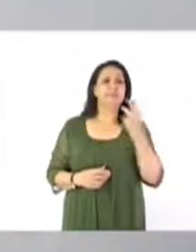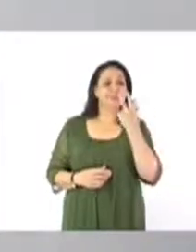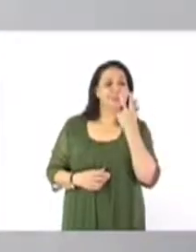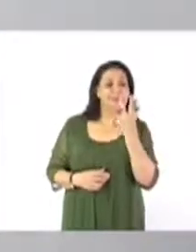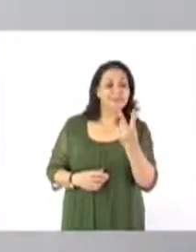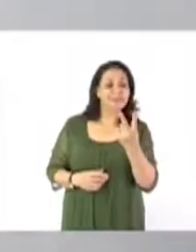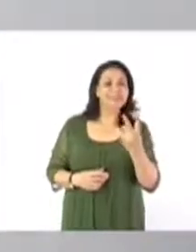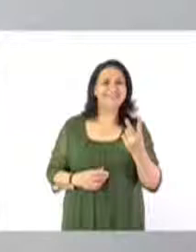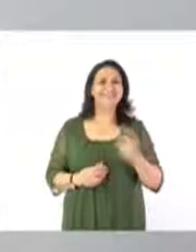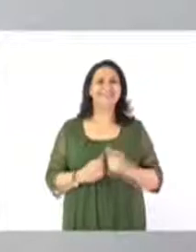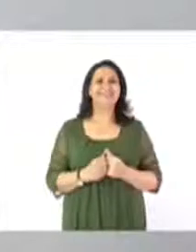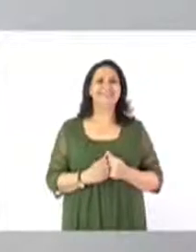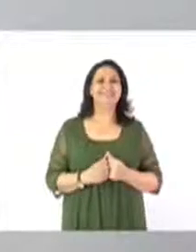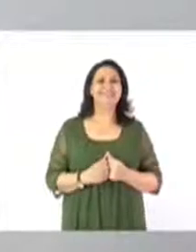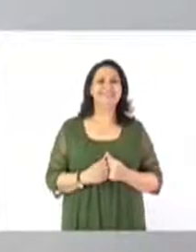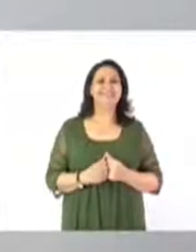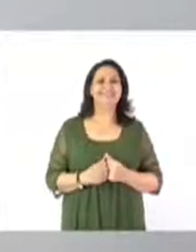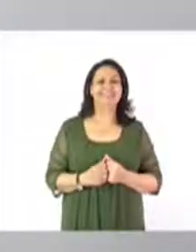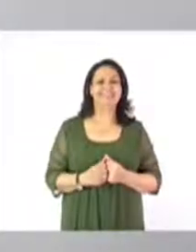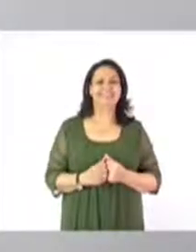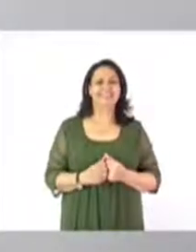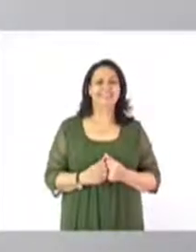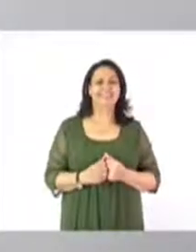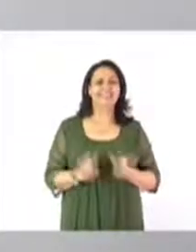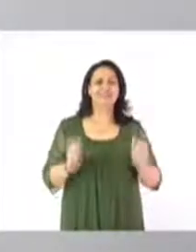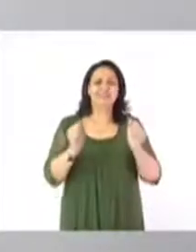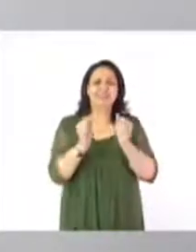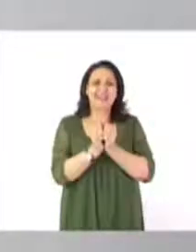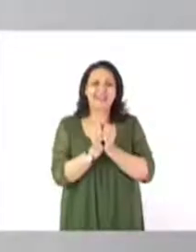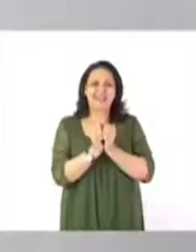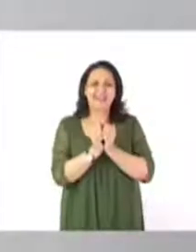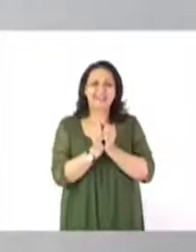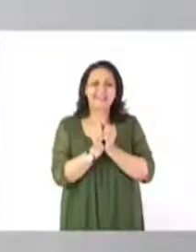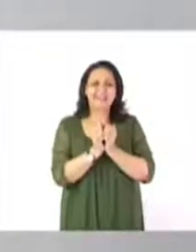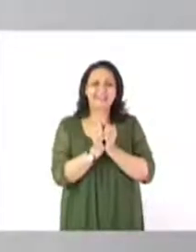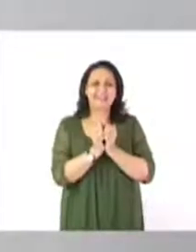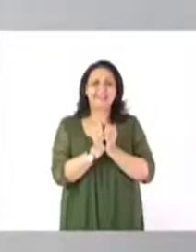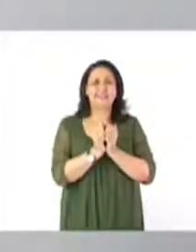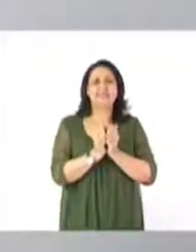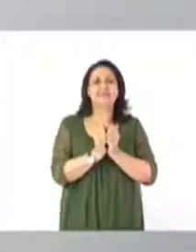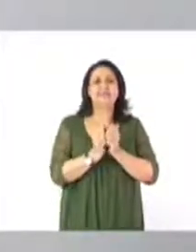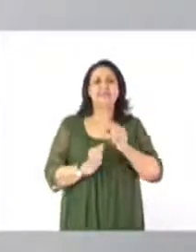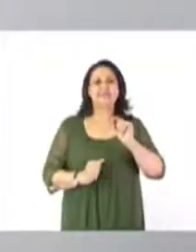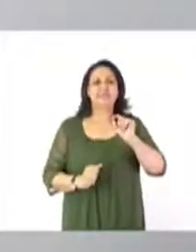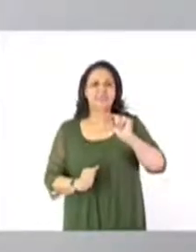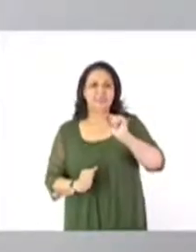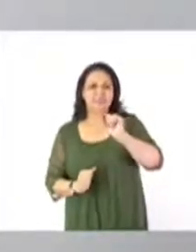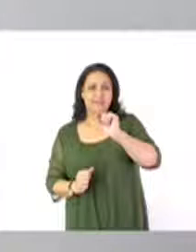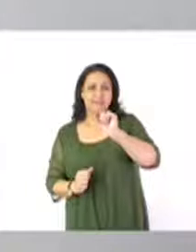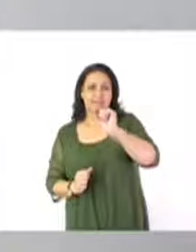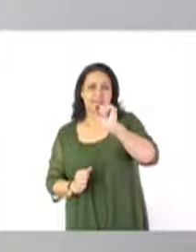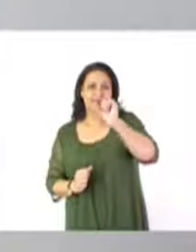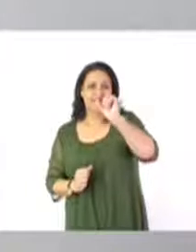number 2. Can we do that together? Can we write number 2 together?